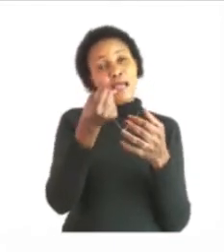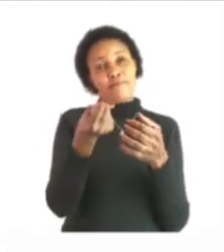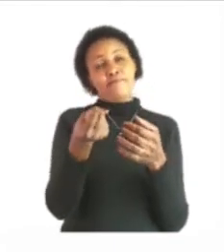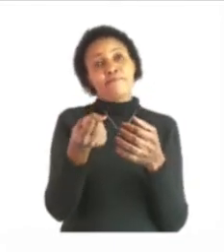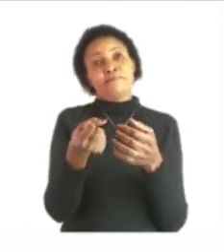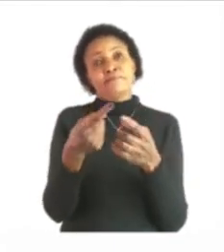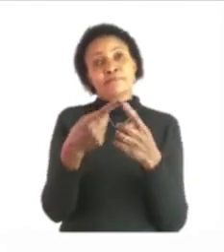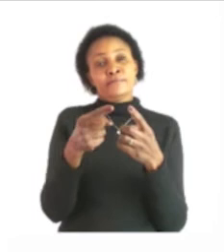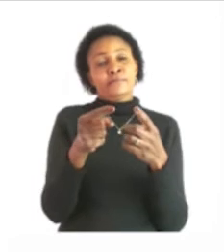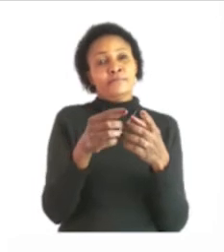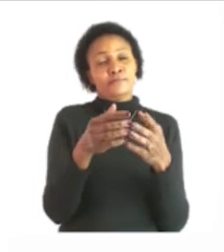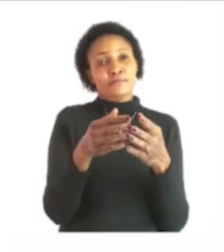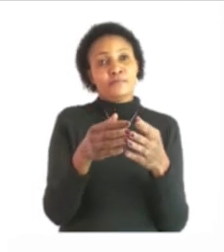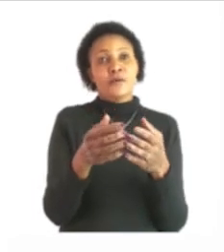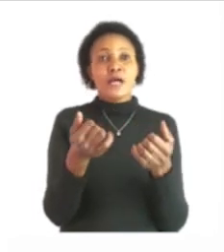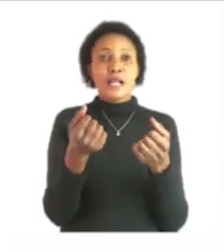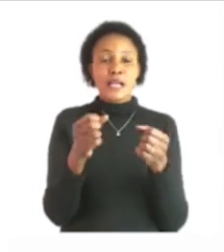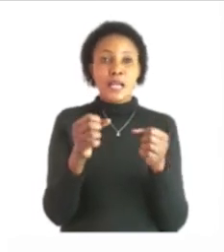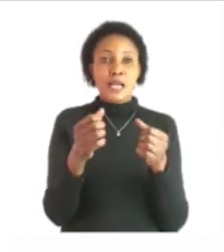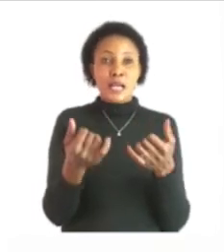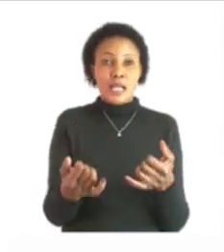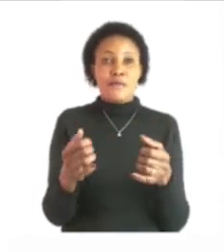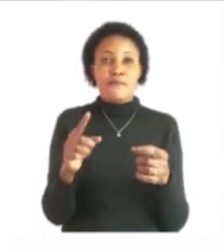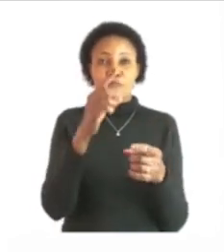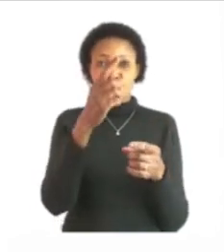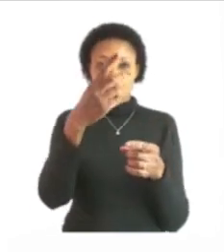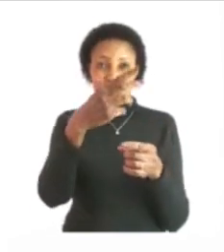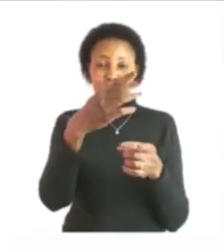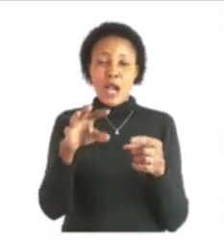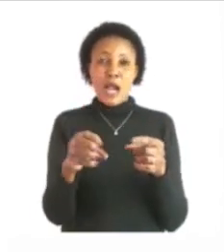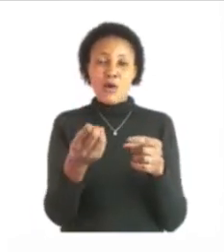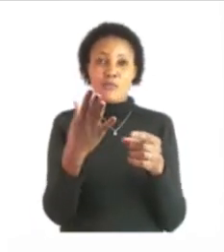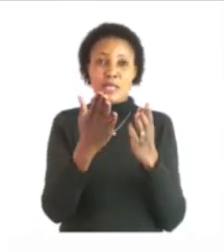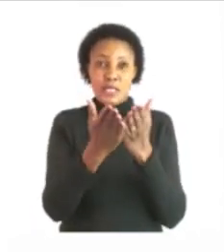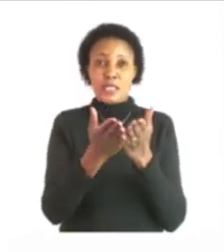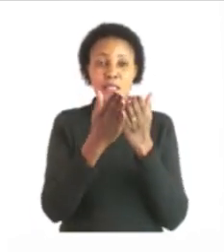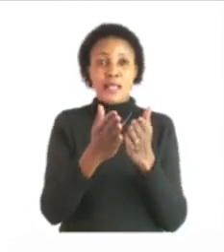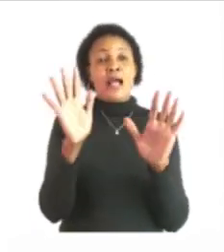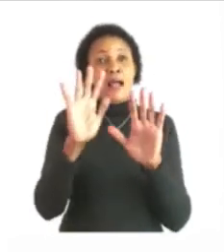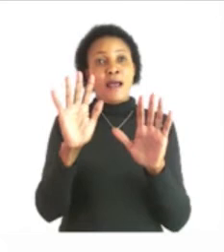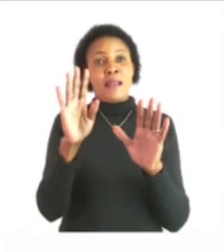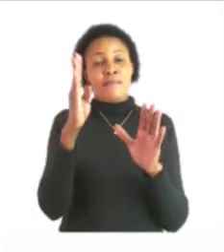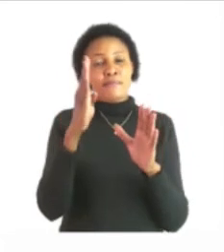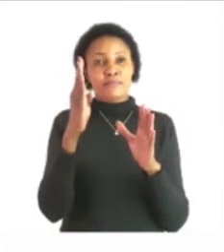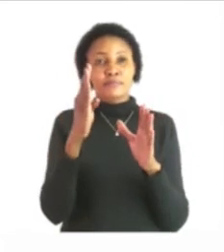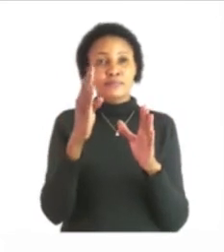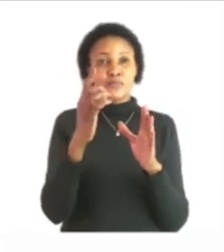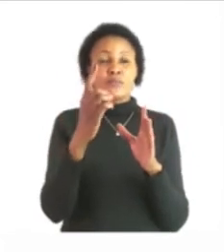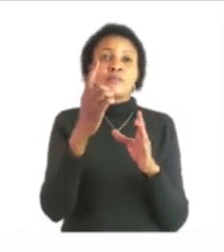are. Now we're going to count how many they are. And it's color blue. So let's go and count